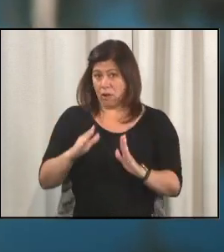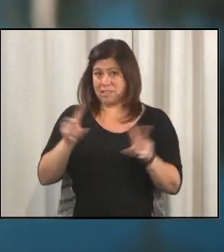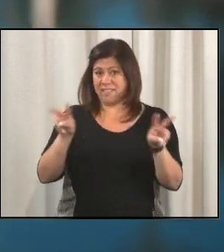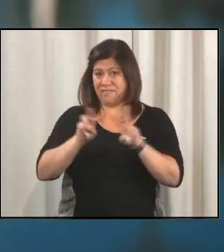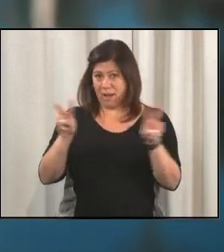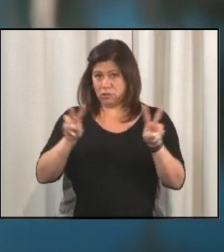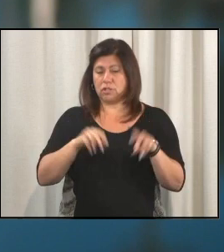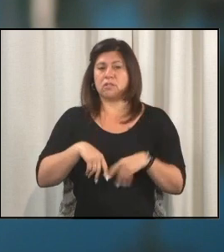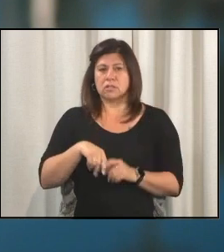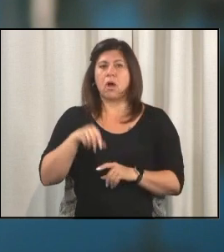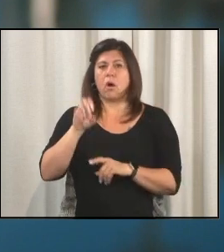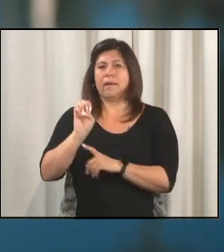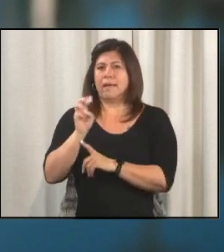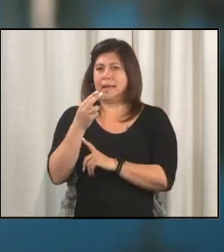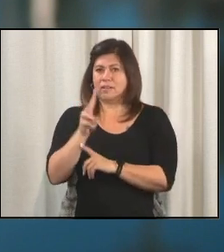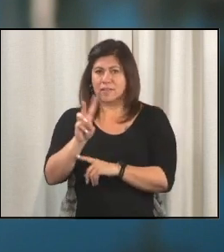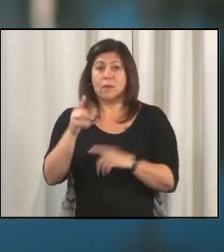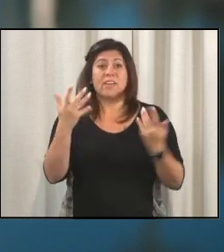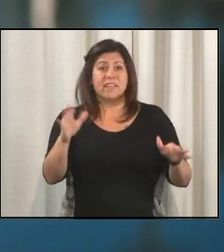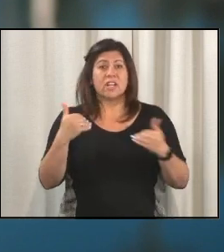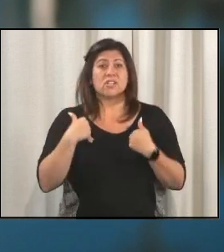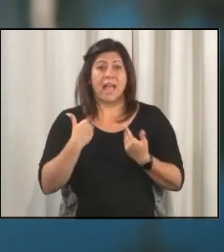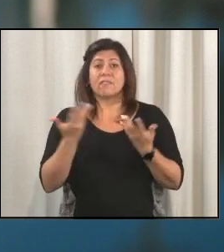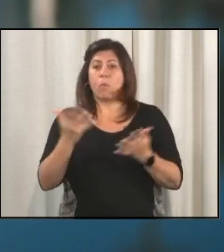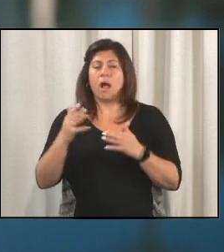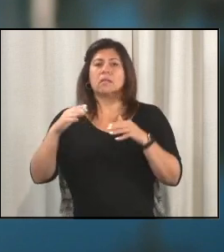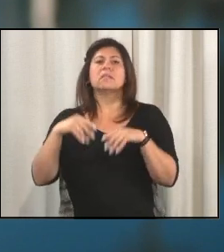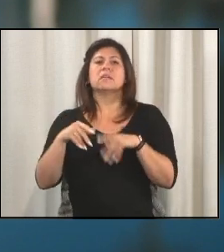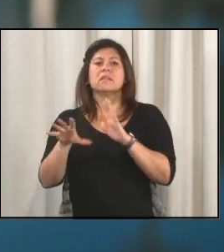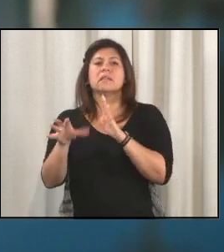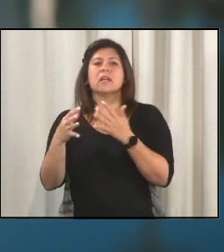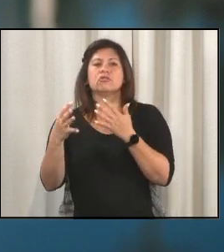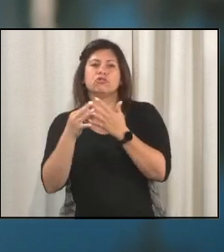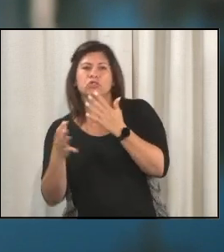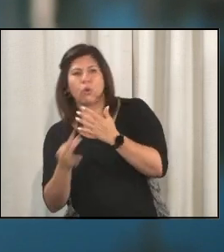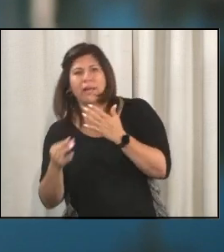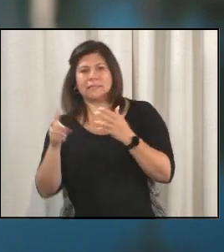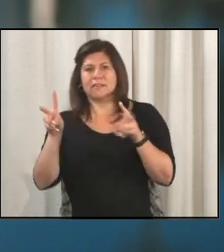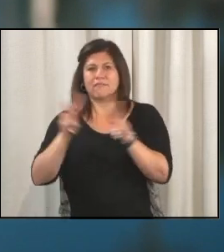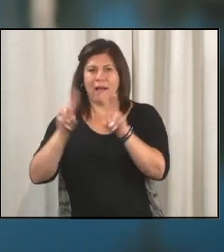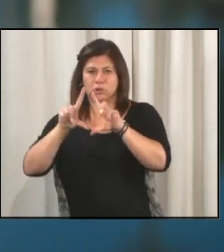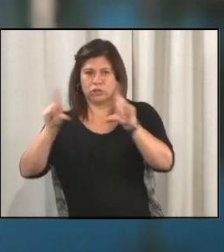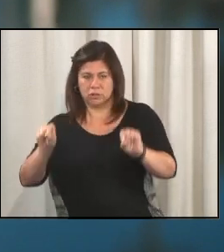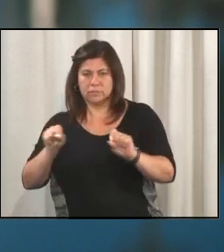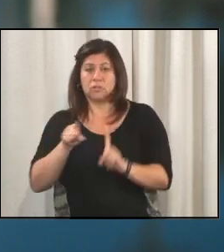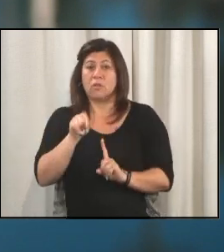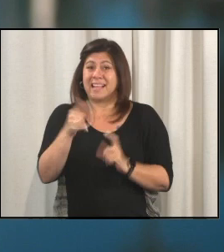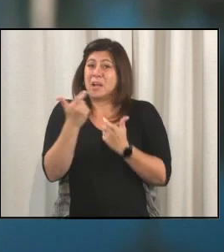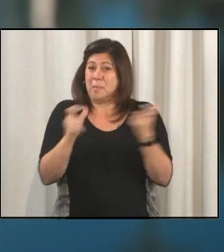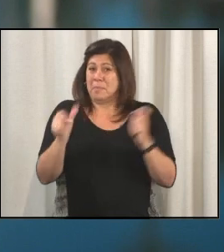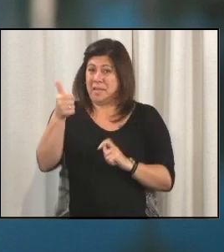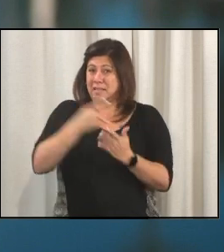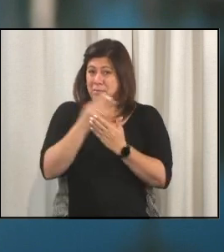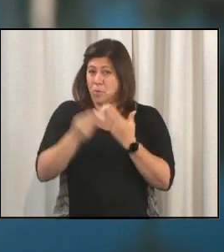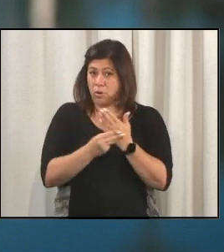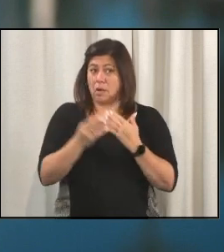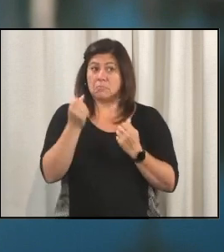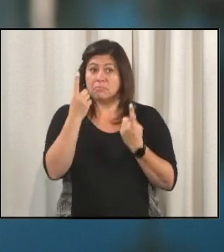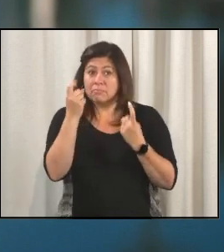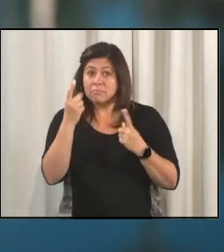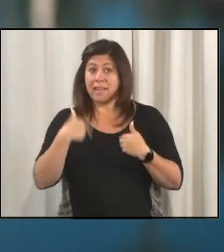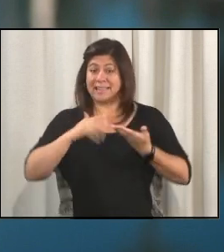we have our housing choice voucher, and it is our largest program. I'm pleased to share that the city has reached